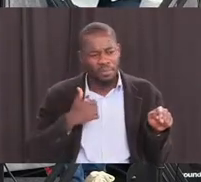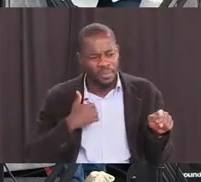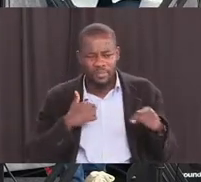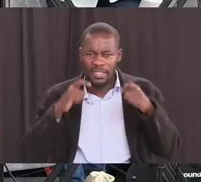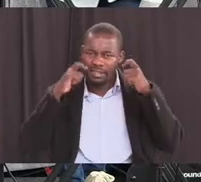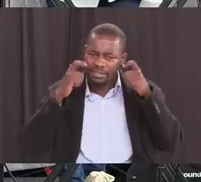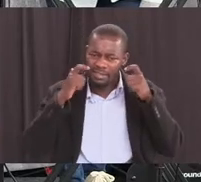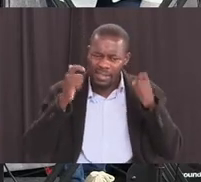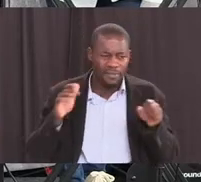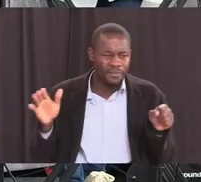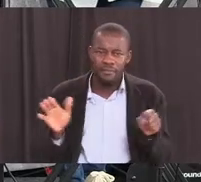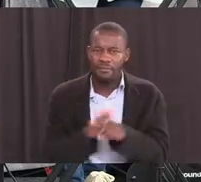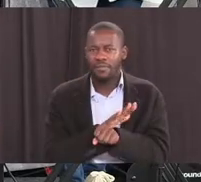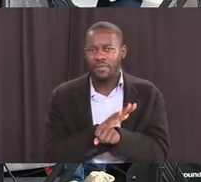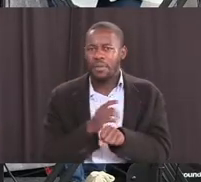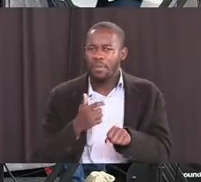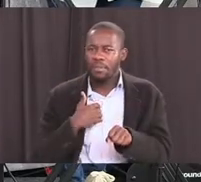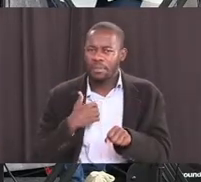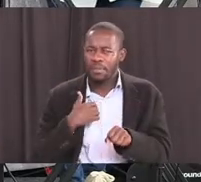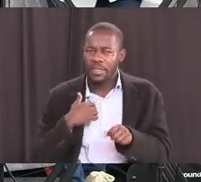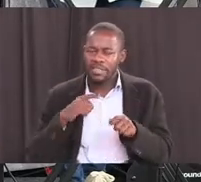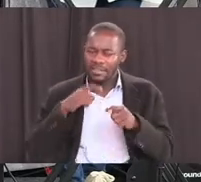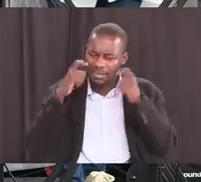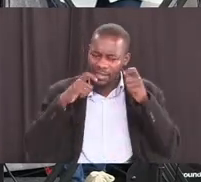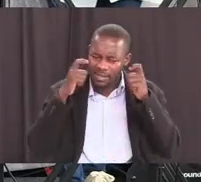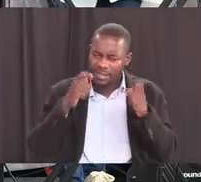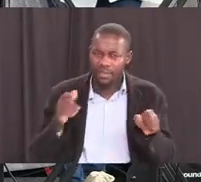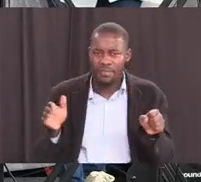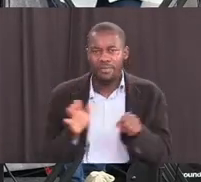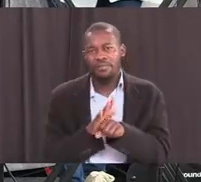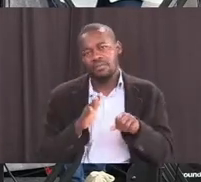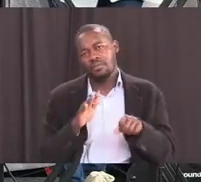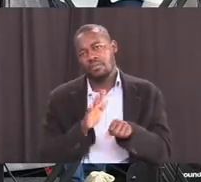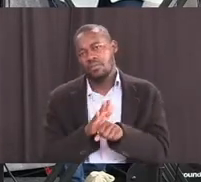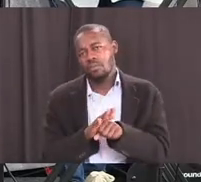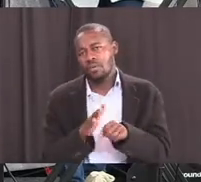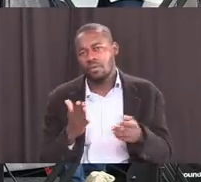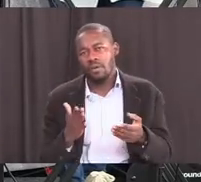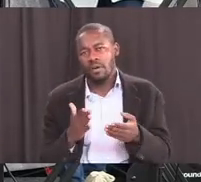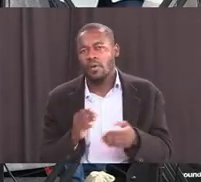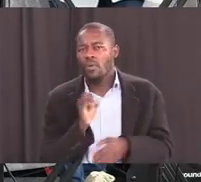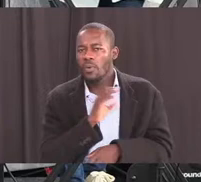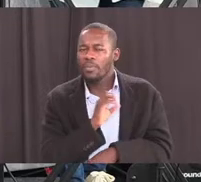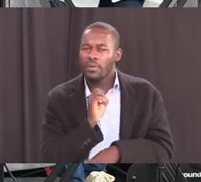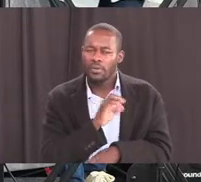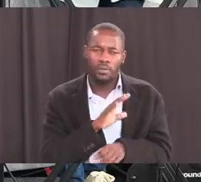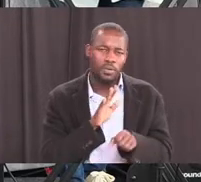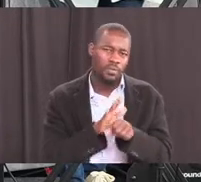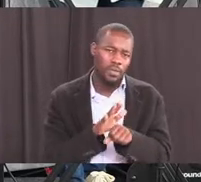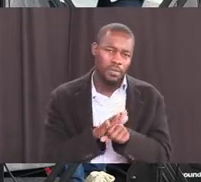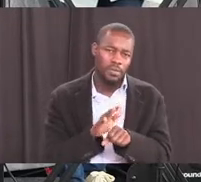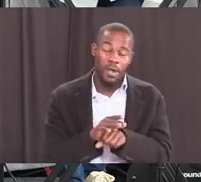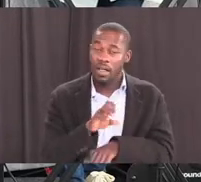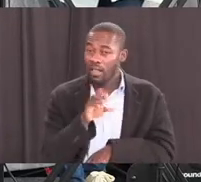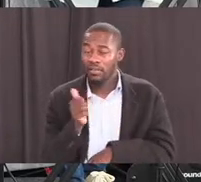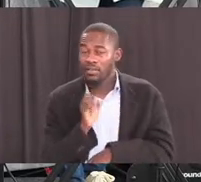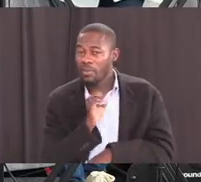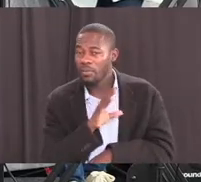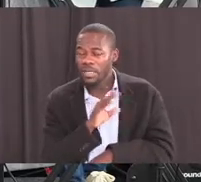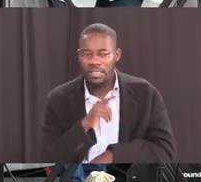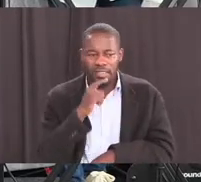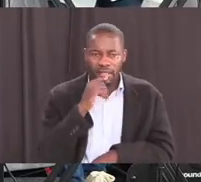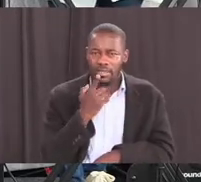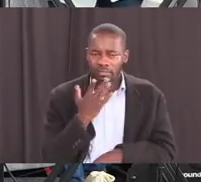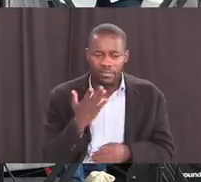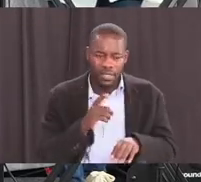it's because I'm not good enough. Maybe it's because I'm not talented enough. Maybe it's because I